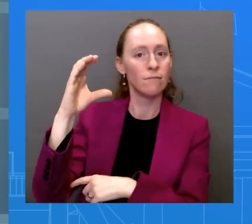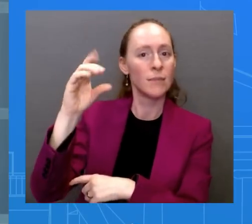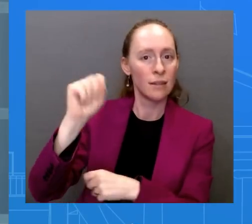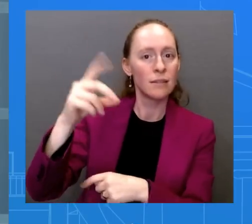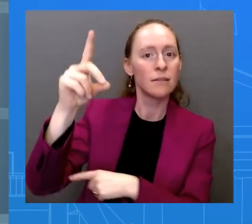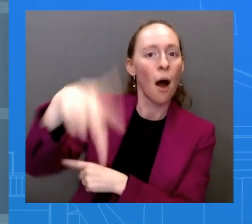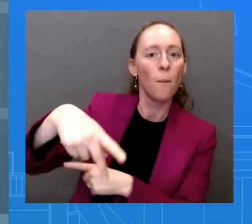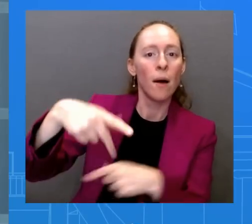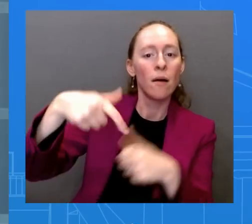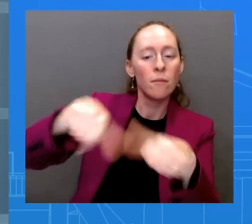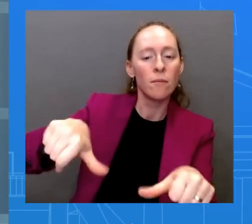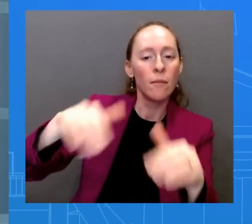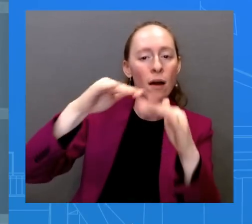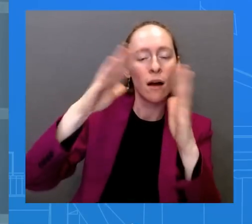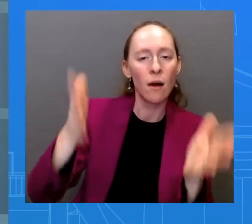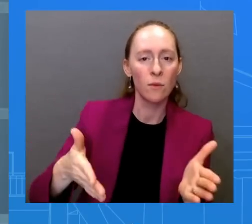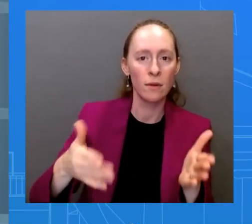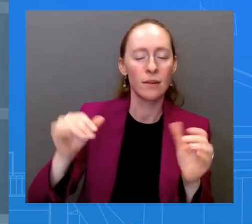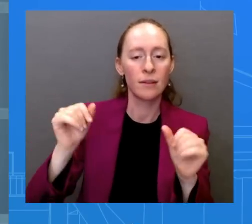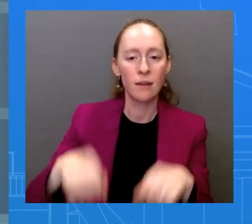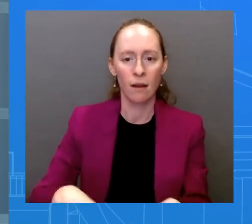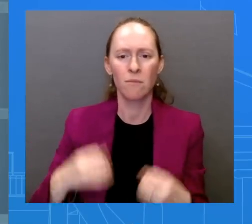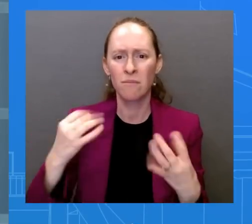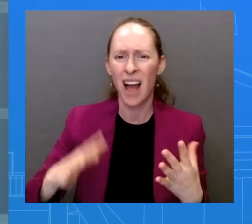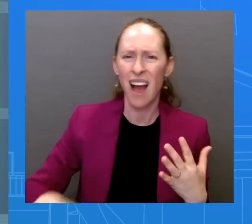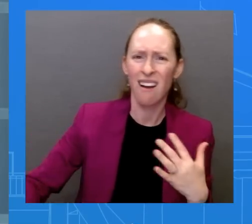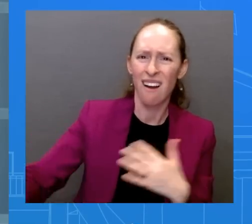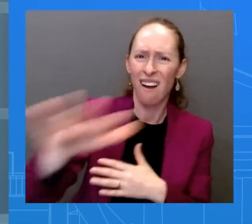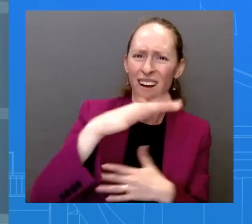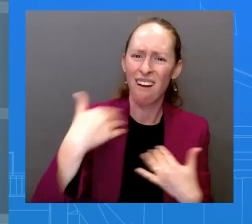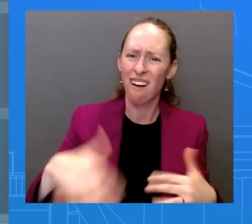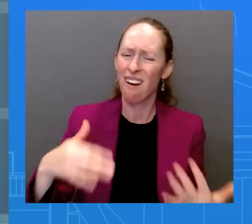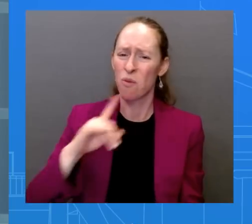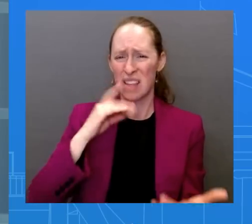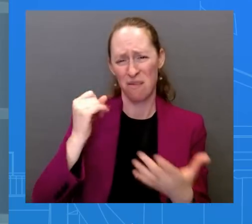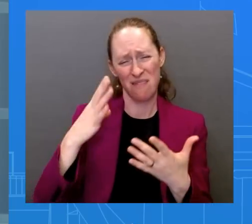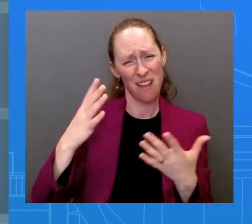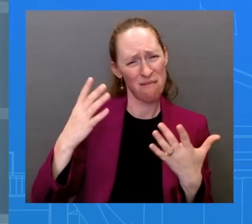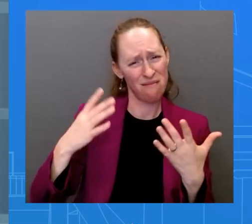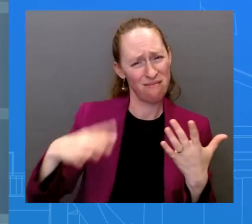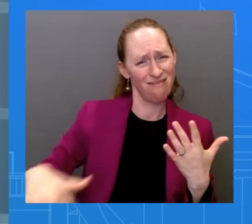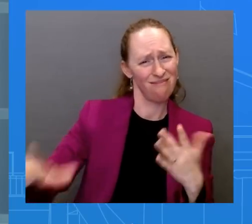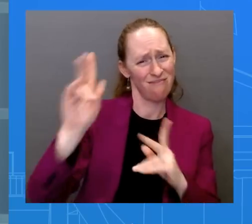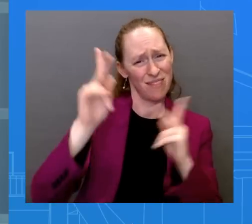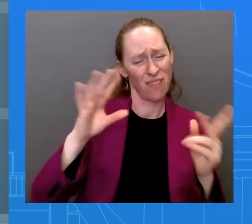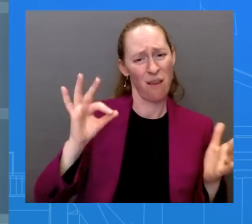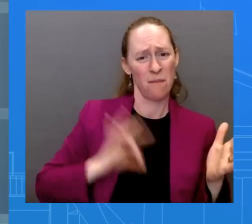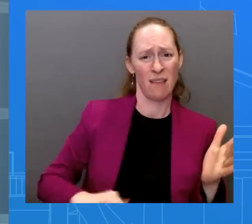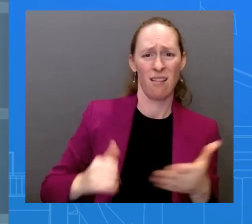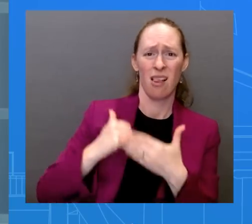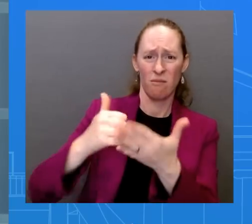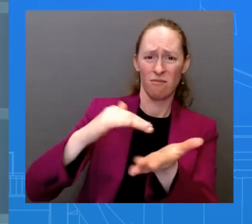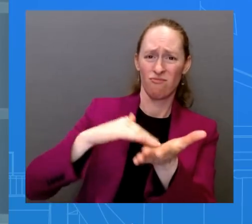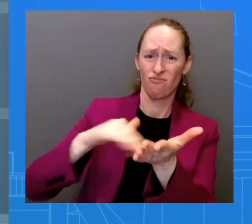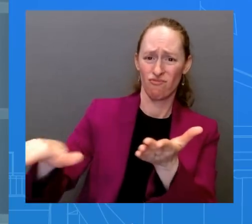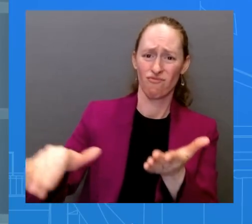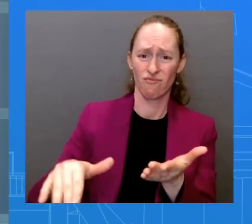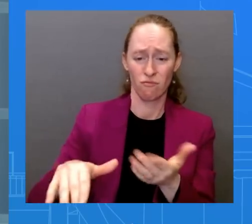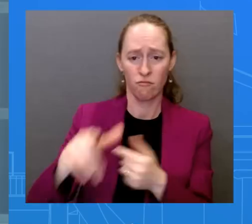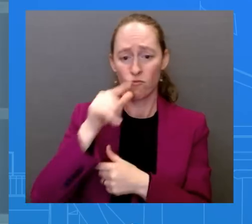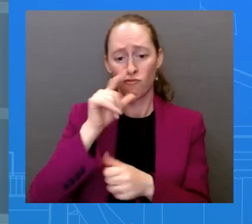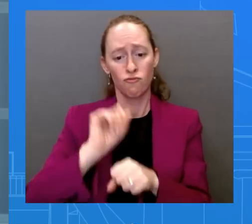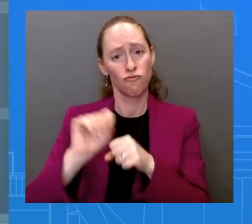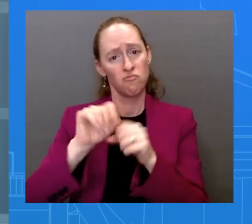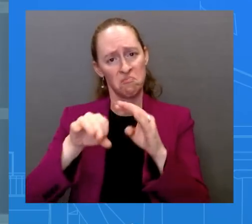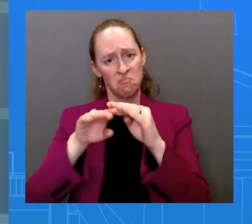to be able to benefit from the student debt relief are making less than $75,000 a year. So this is an